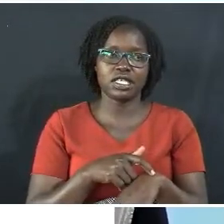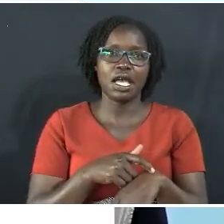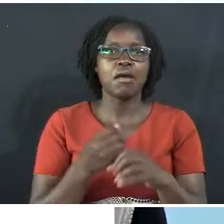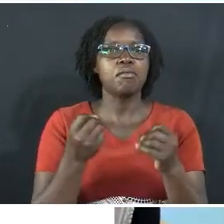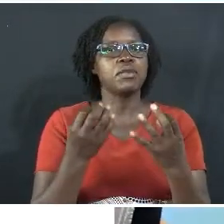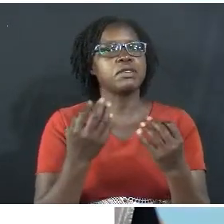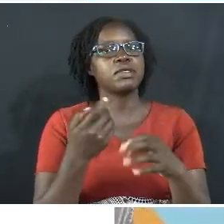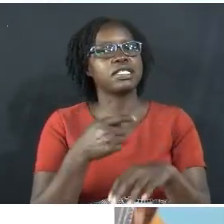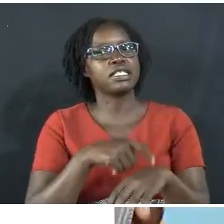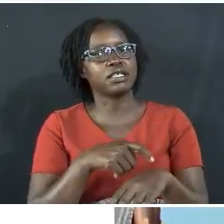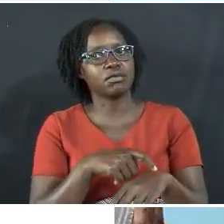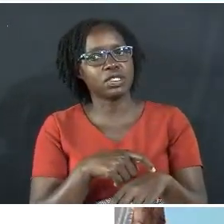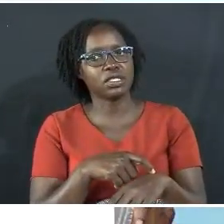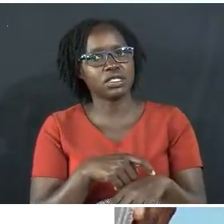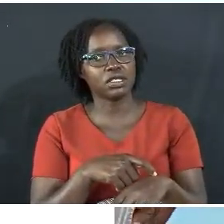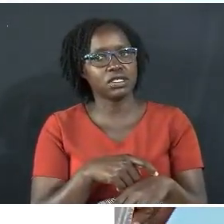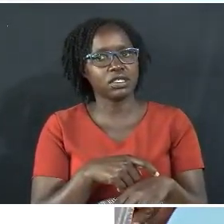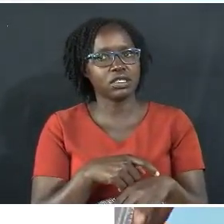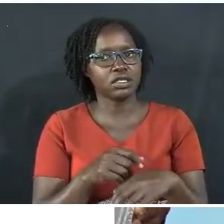times.